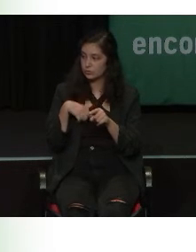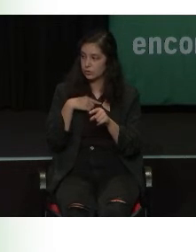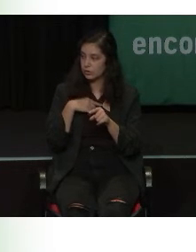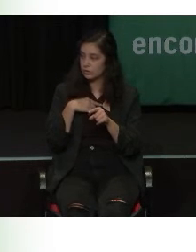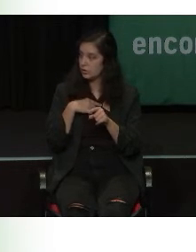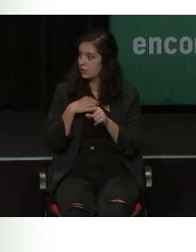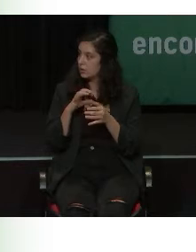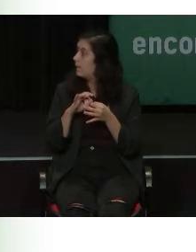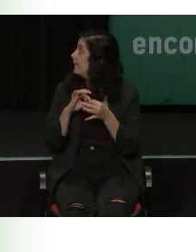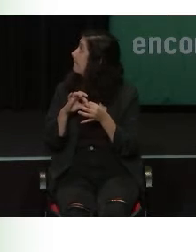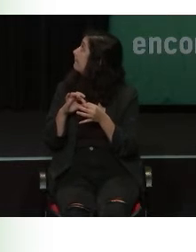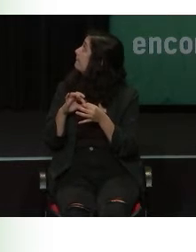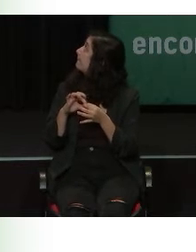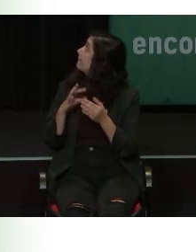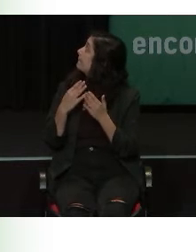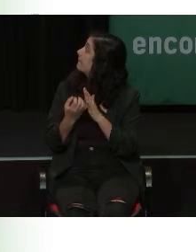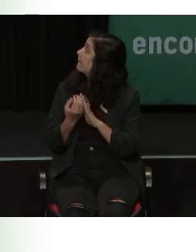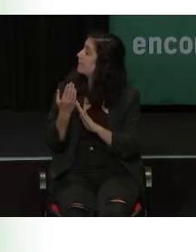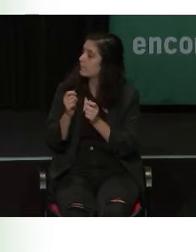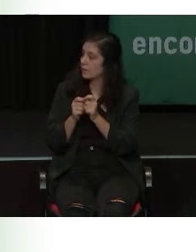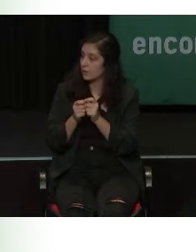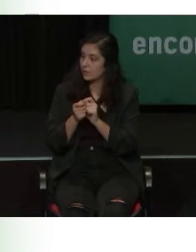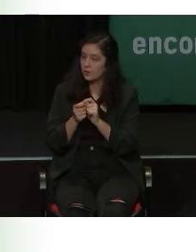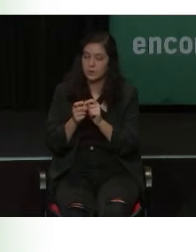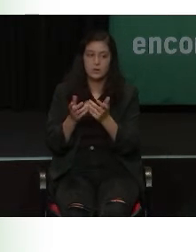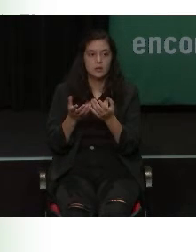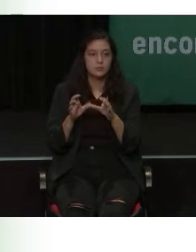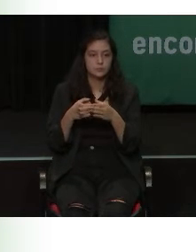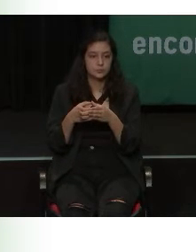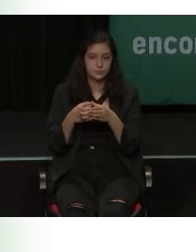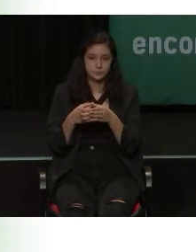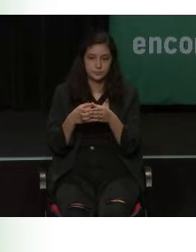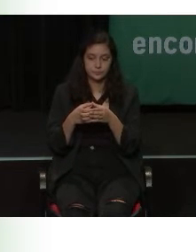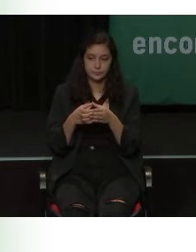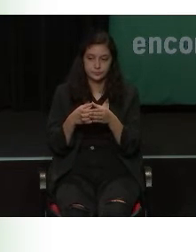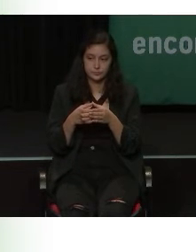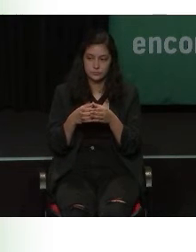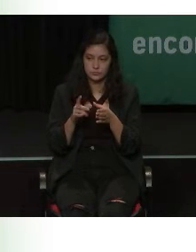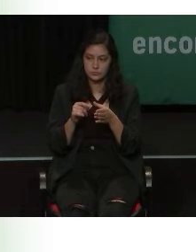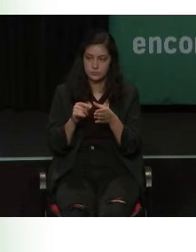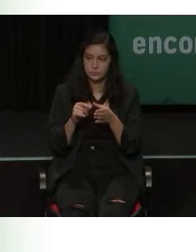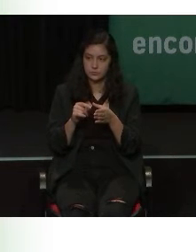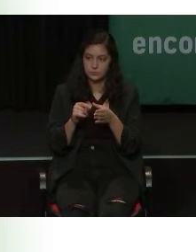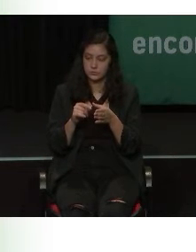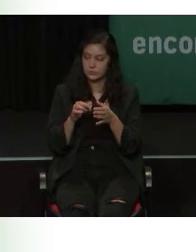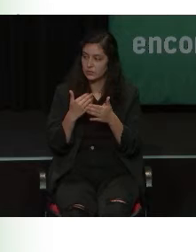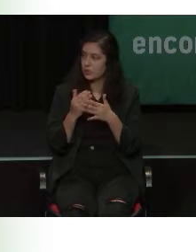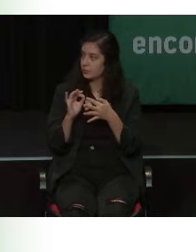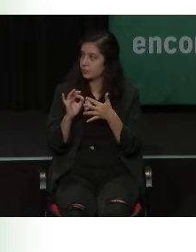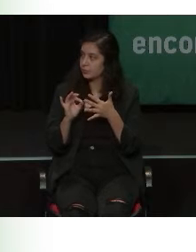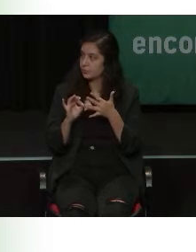This ELISA has been made available to the academia as well as to Medinfa as a